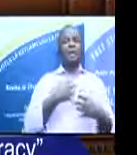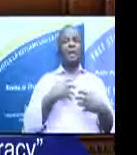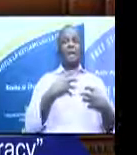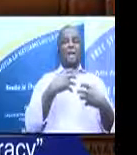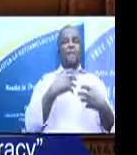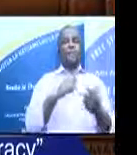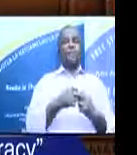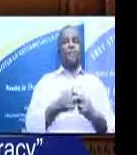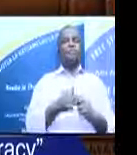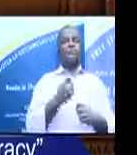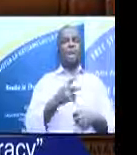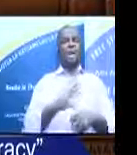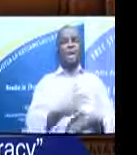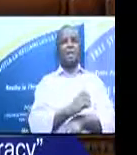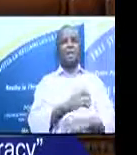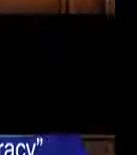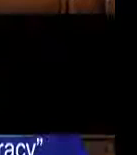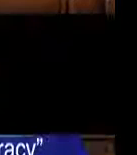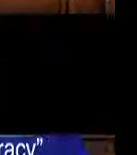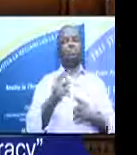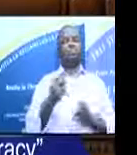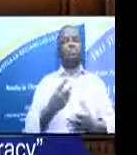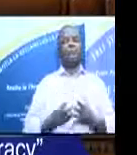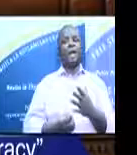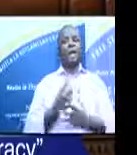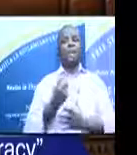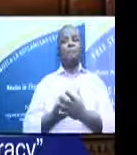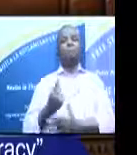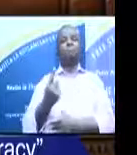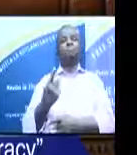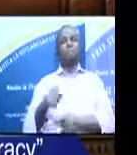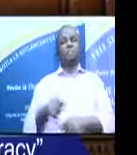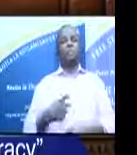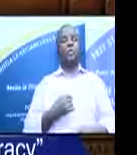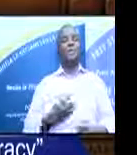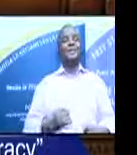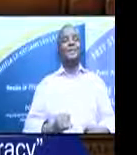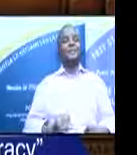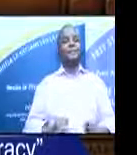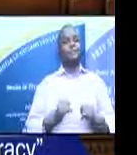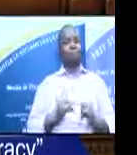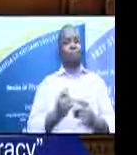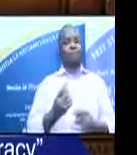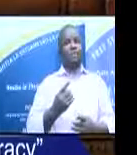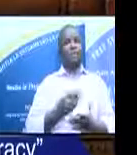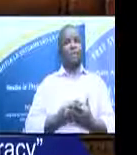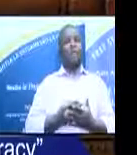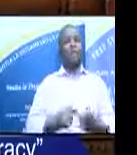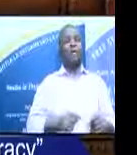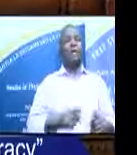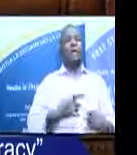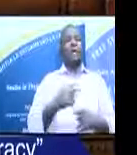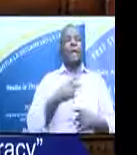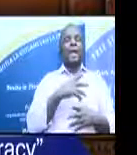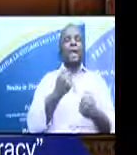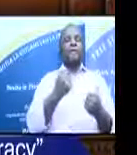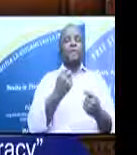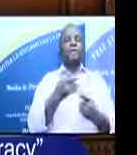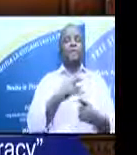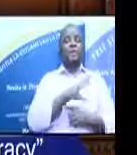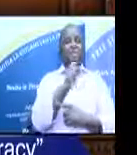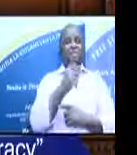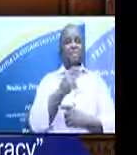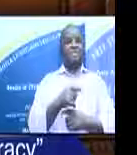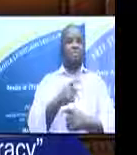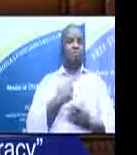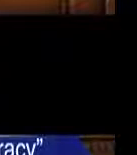and certain cancers have steadily emerged as a major threat to health across the spectrum of South